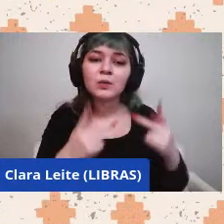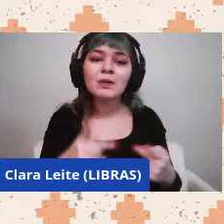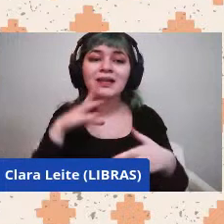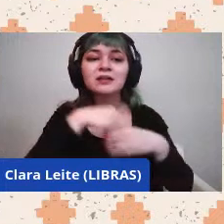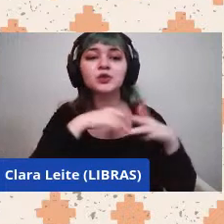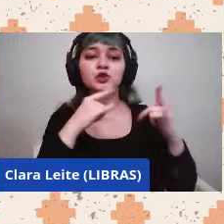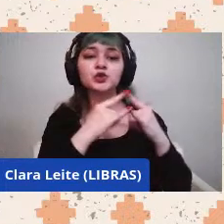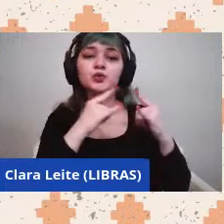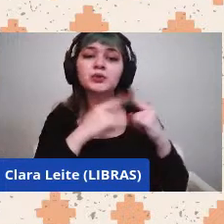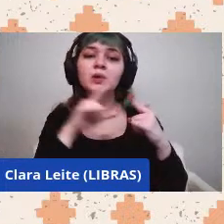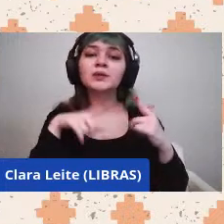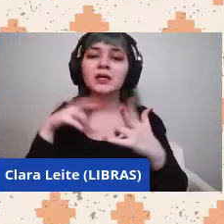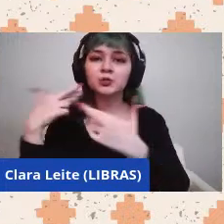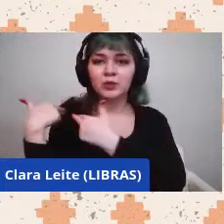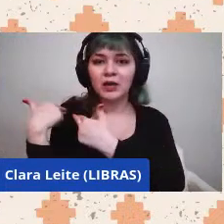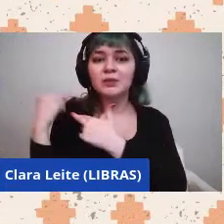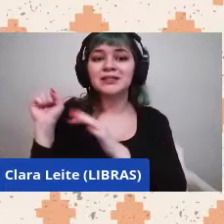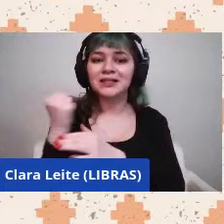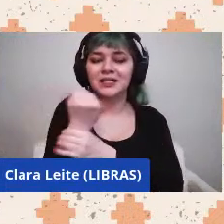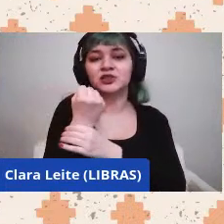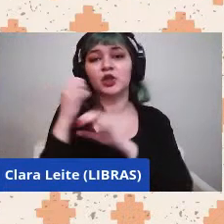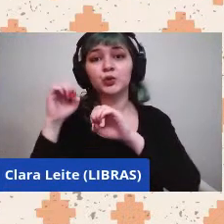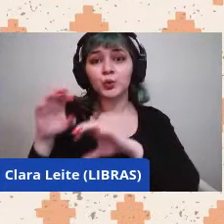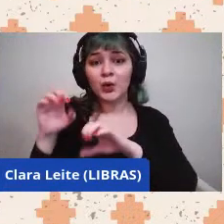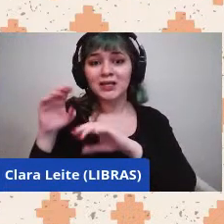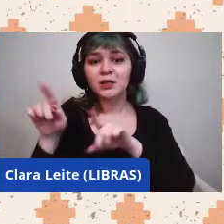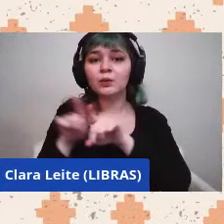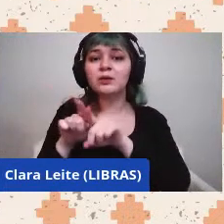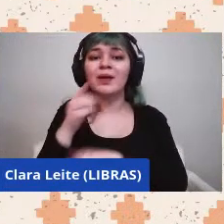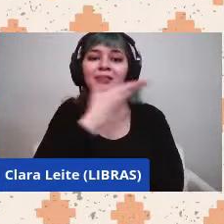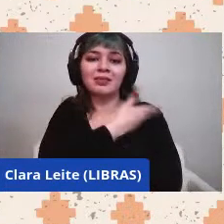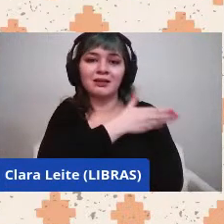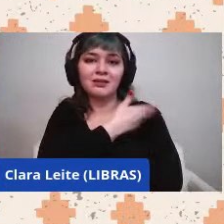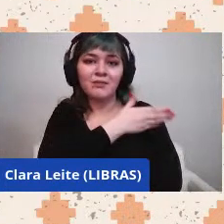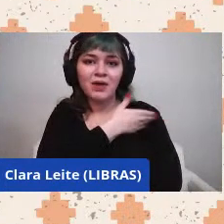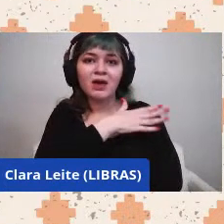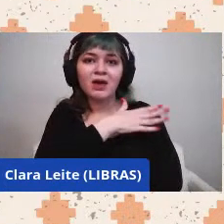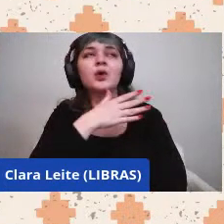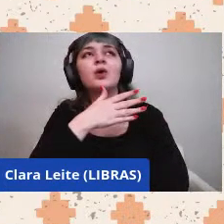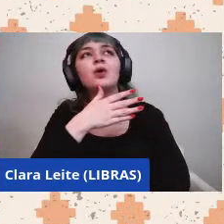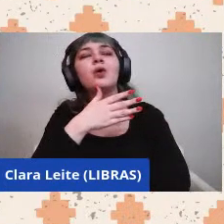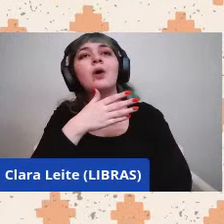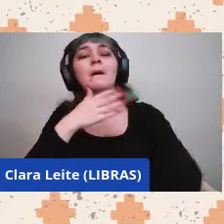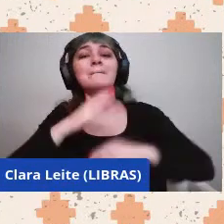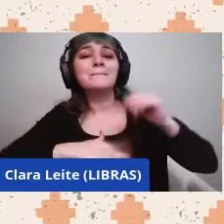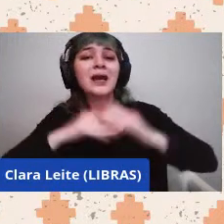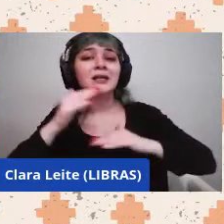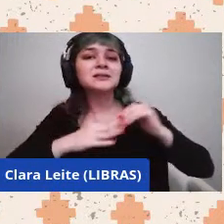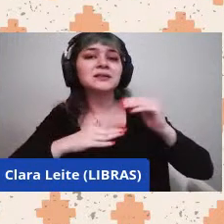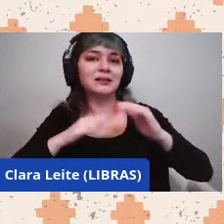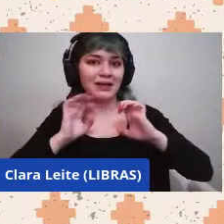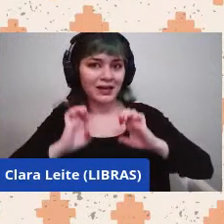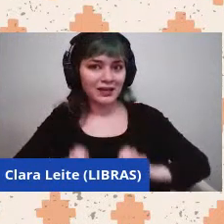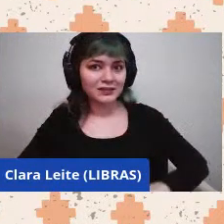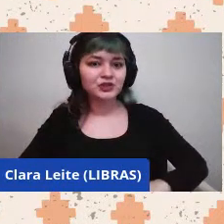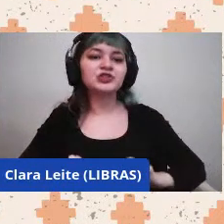take responsibility for ensuring education and training in ethical practices and